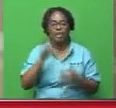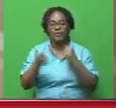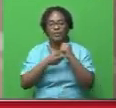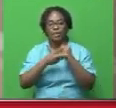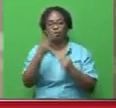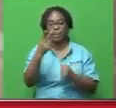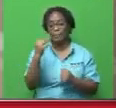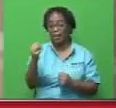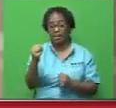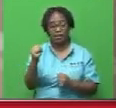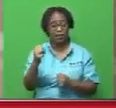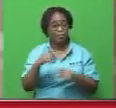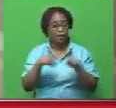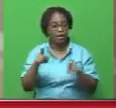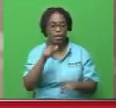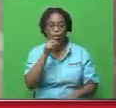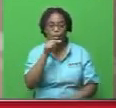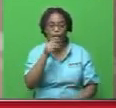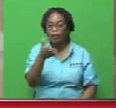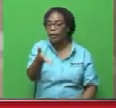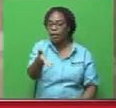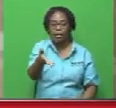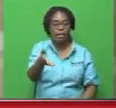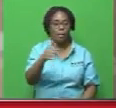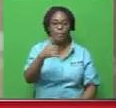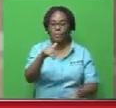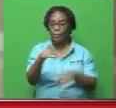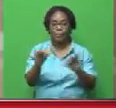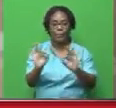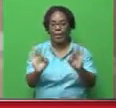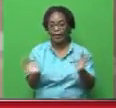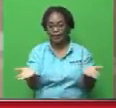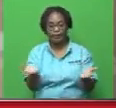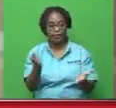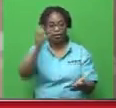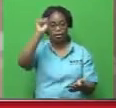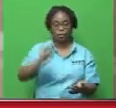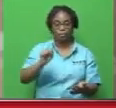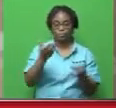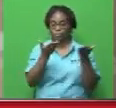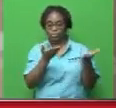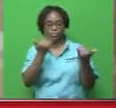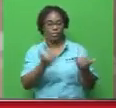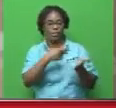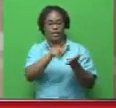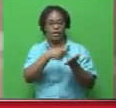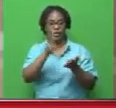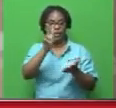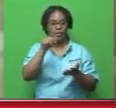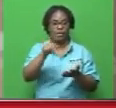Fernando, $1.3 million estimated in 2022, but they actually spent $2.3 million. And